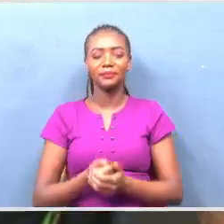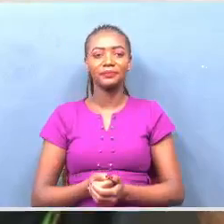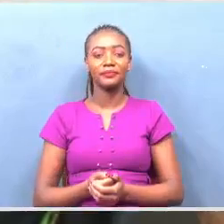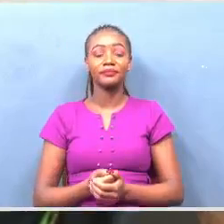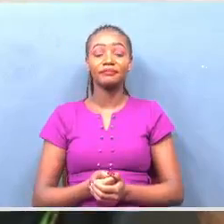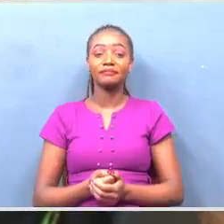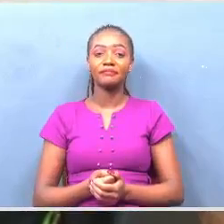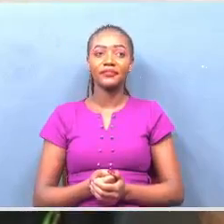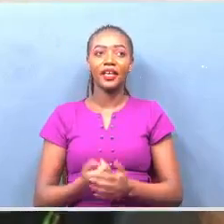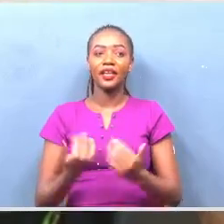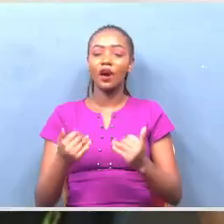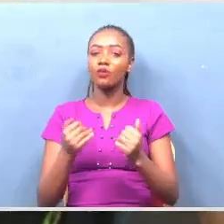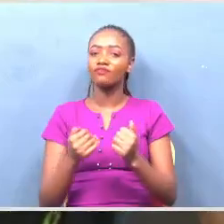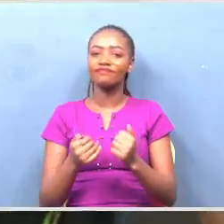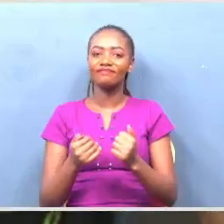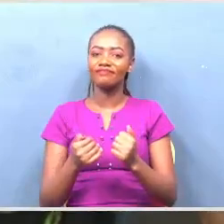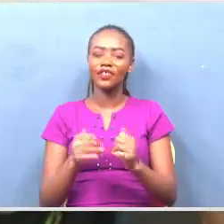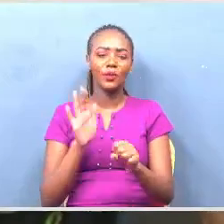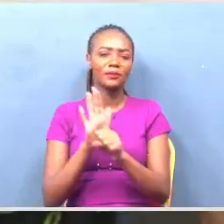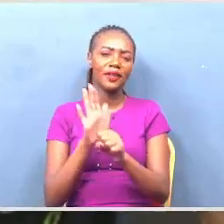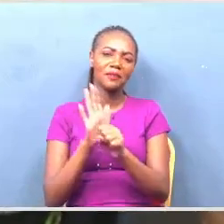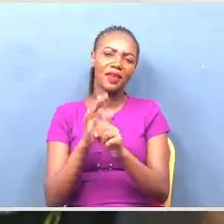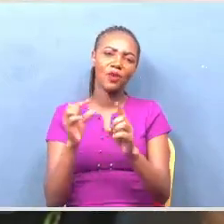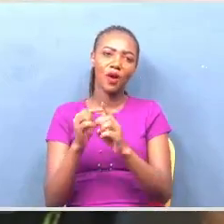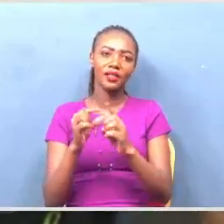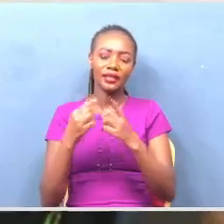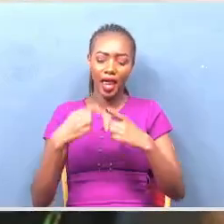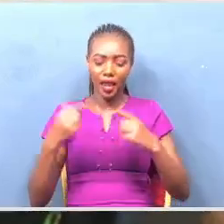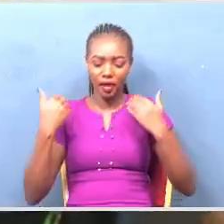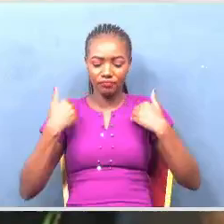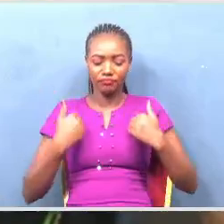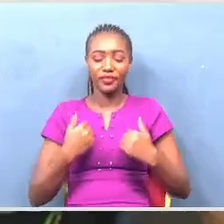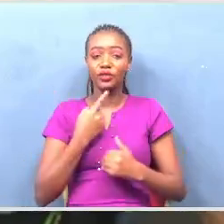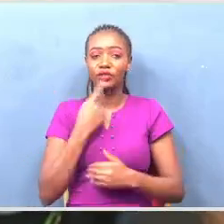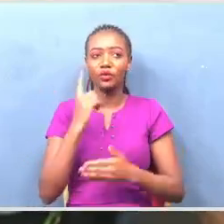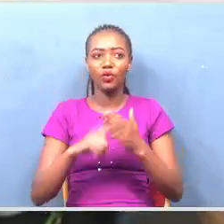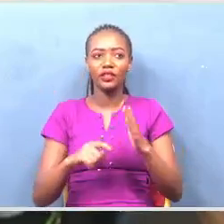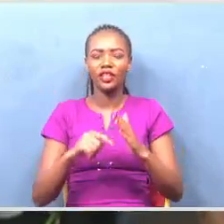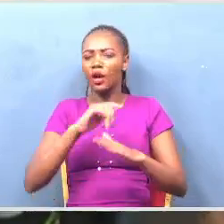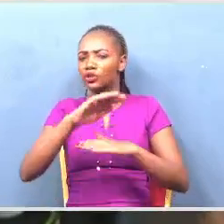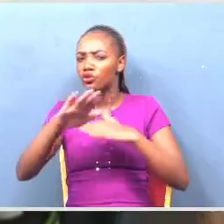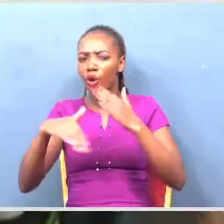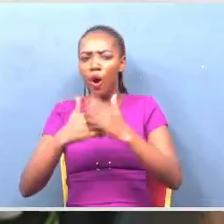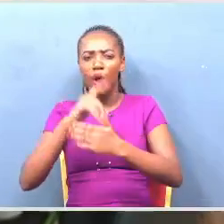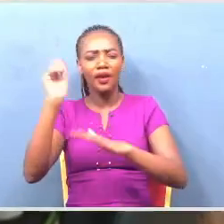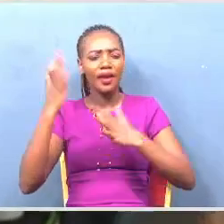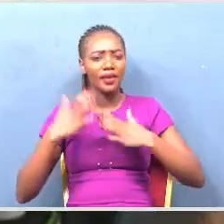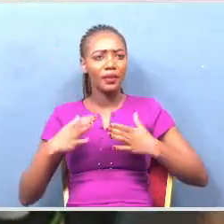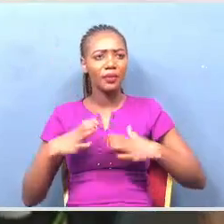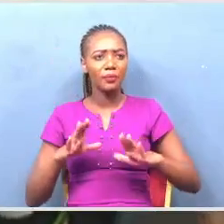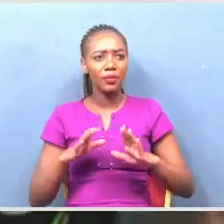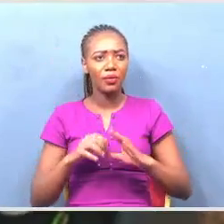So, with those many remarks, let me say to all the people of Kenya,